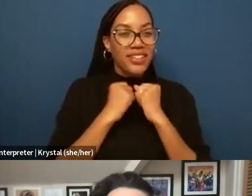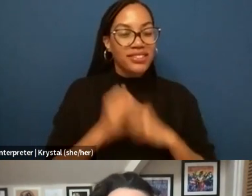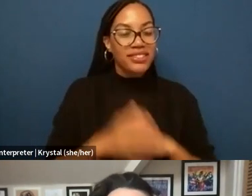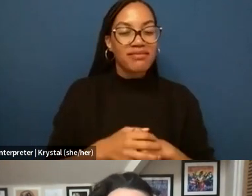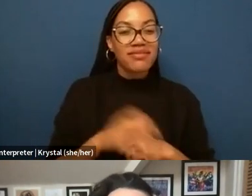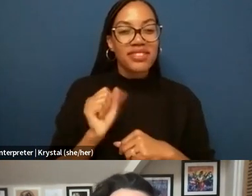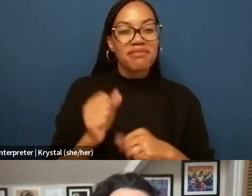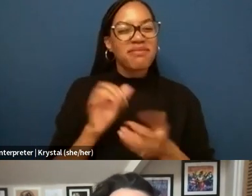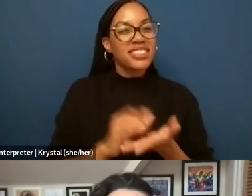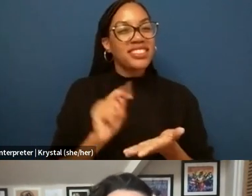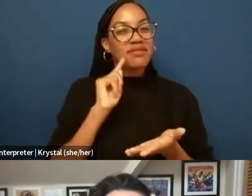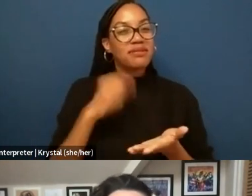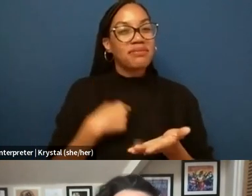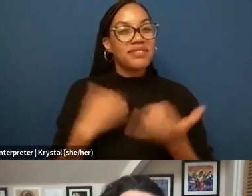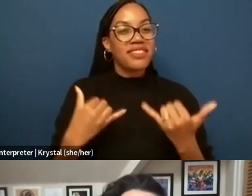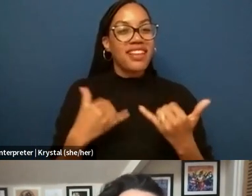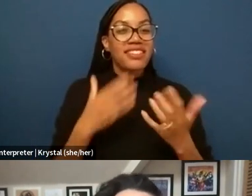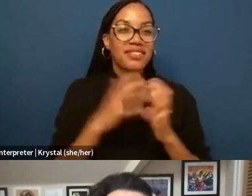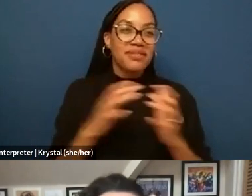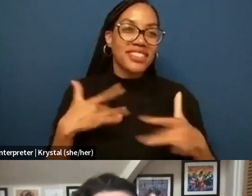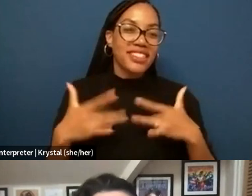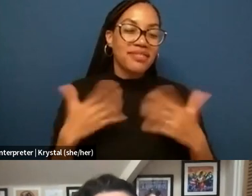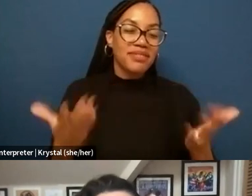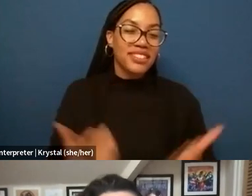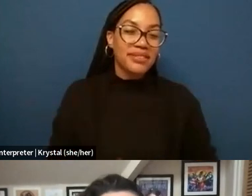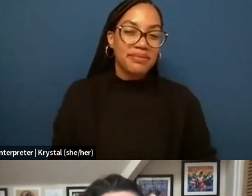I think that's it for me for now. Excited to be here.